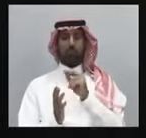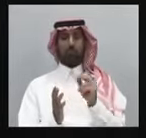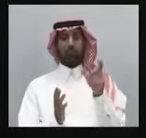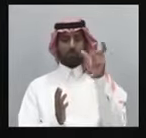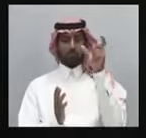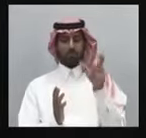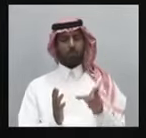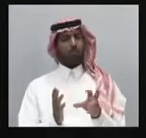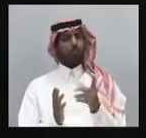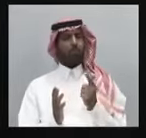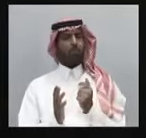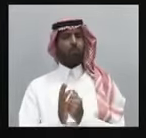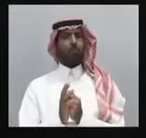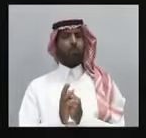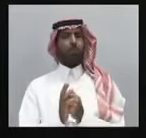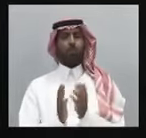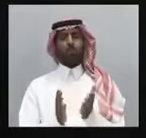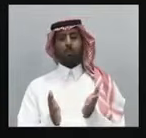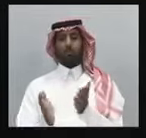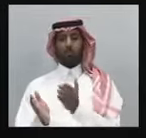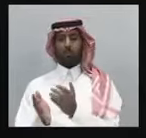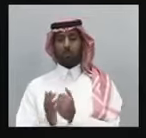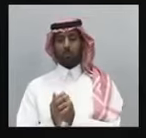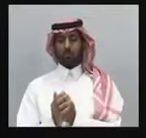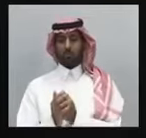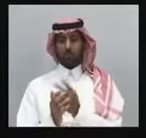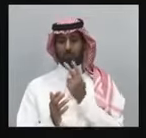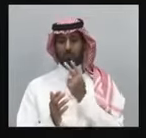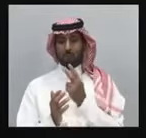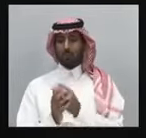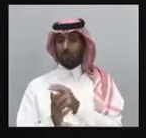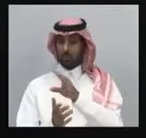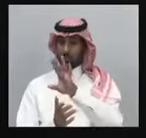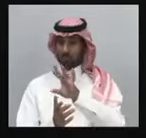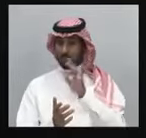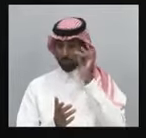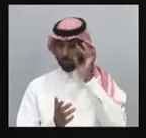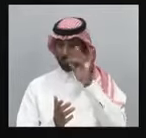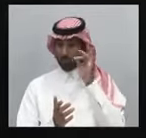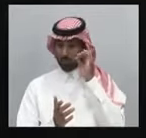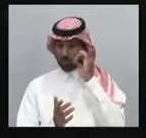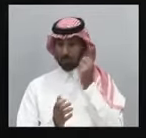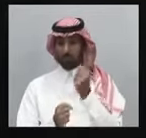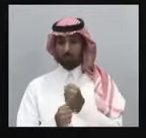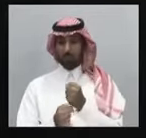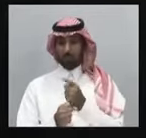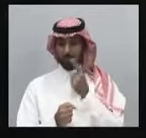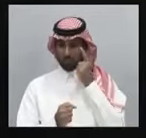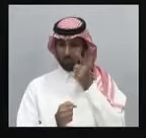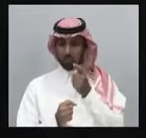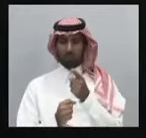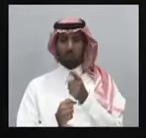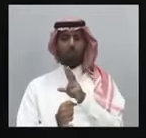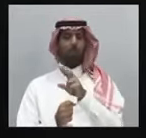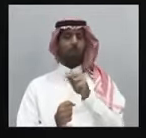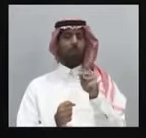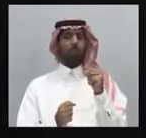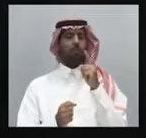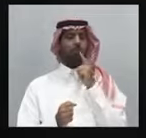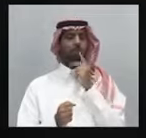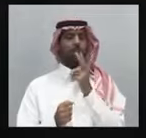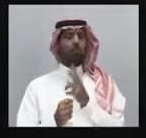characteristics. So, let's go ahead. I have chosen the job, which is an